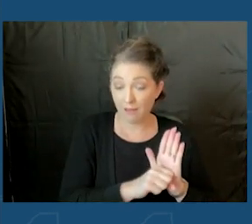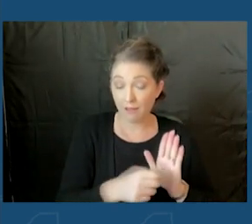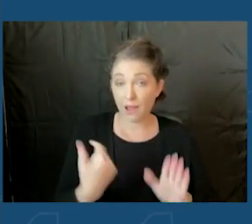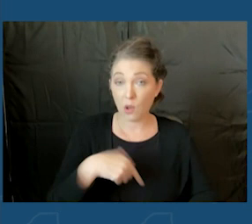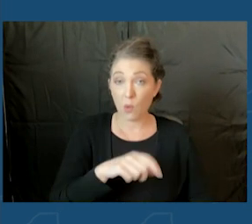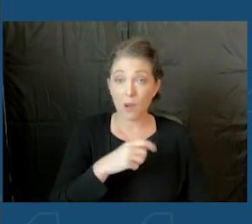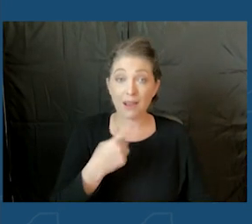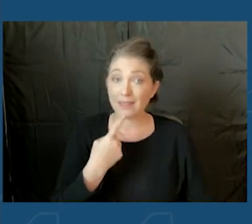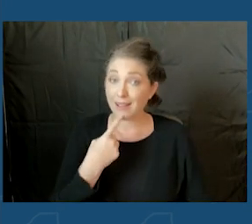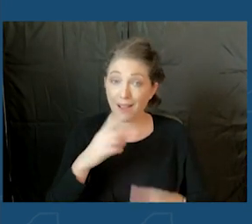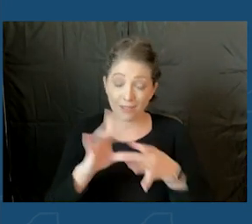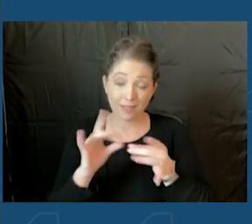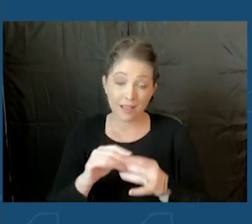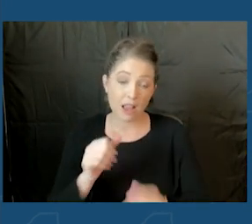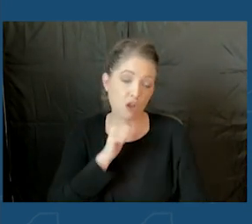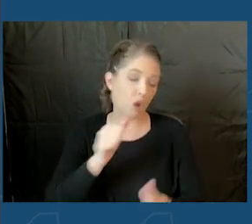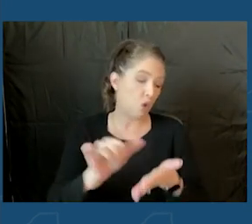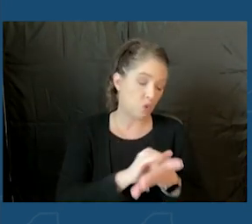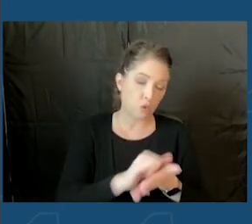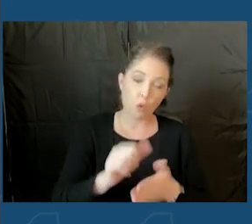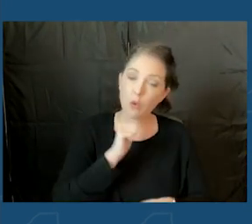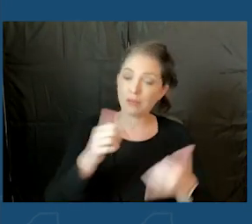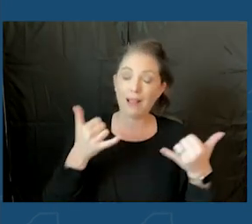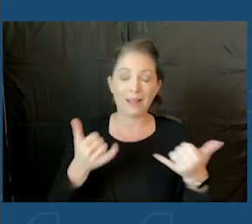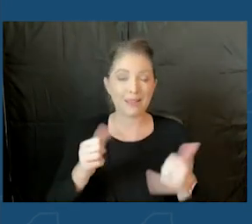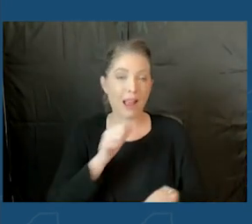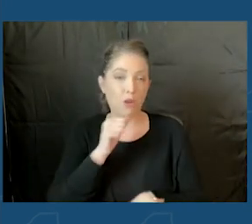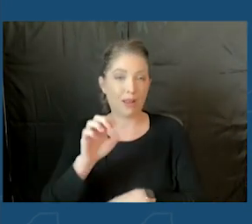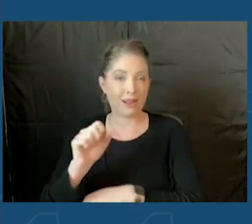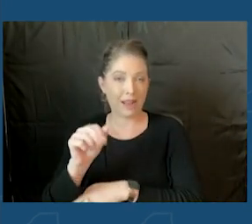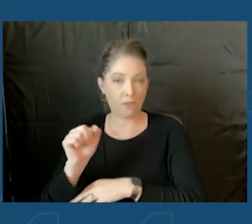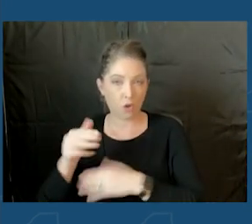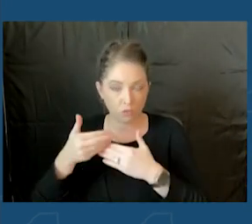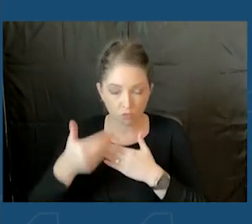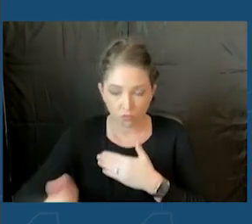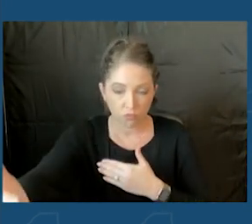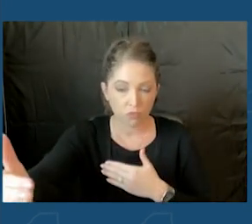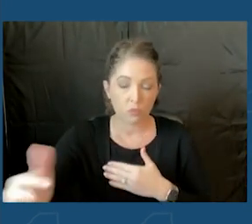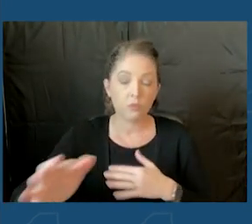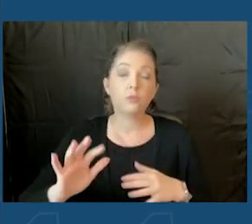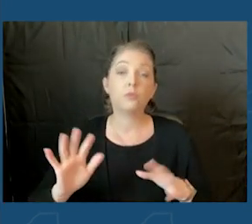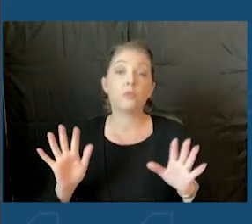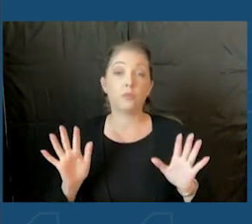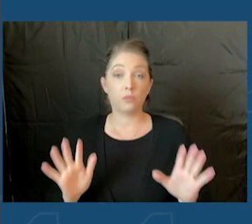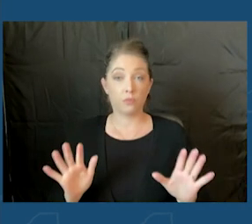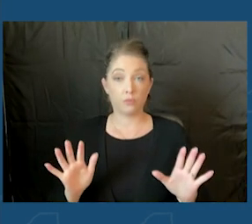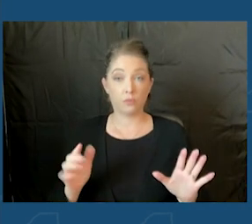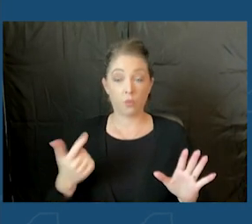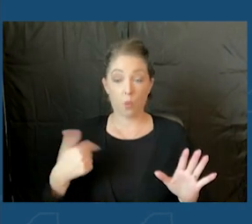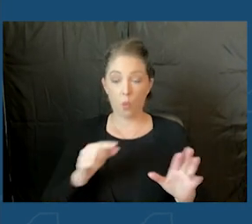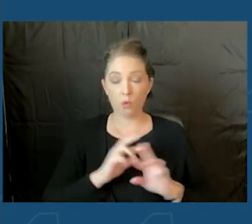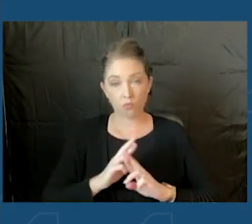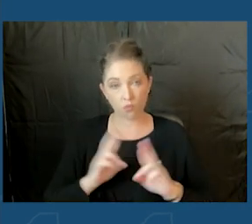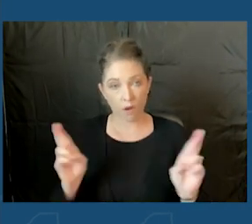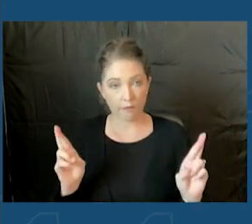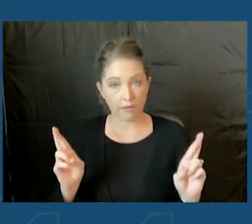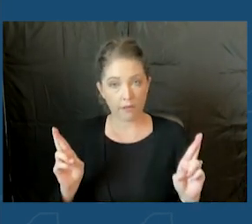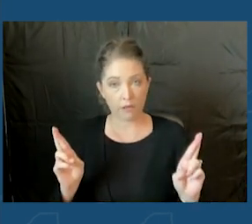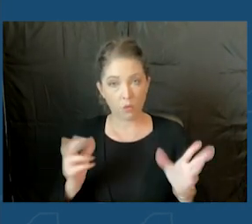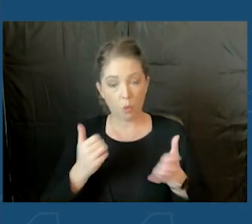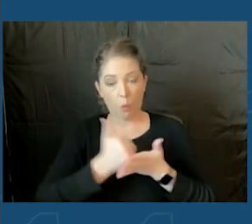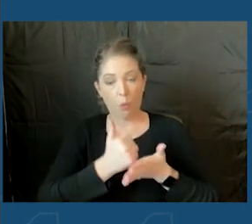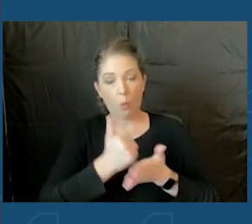York, not now, not ever, and at the ready to help